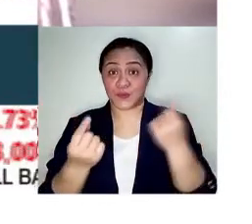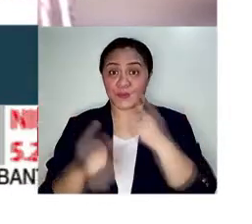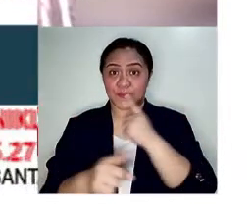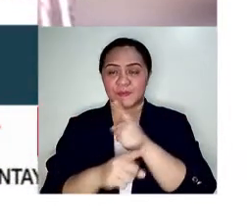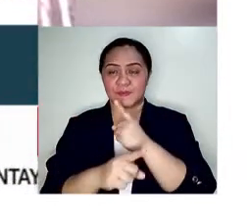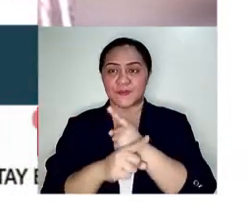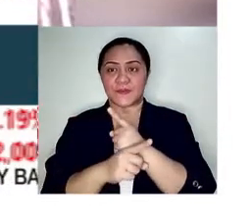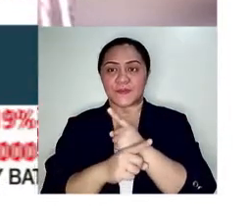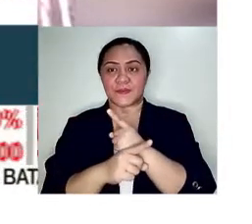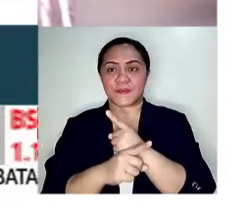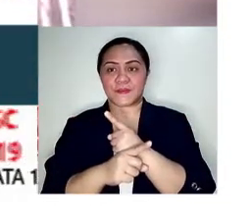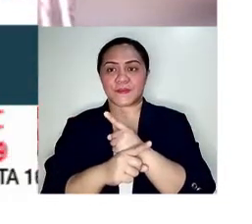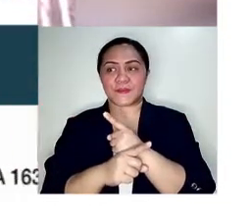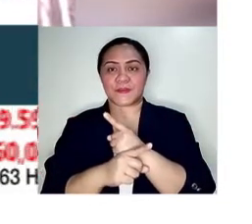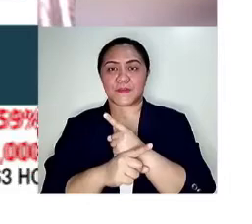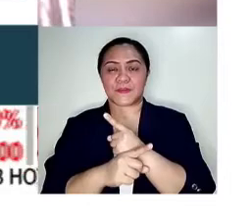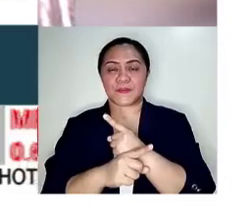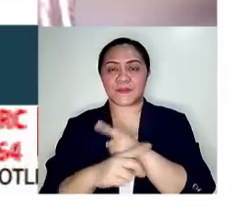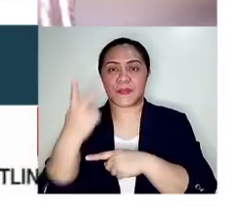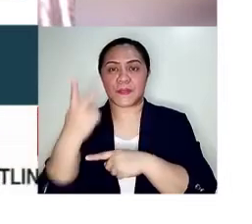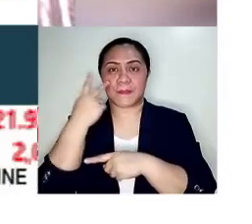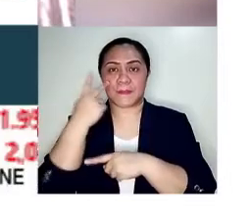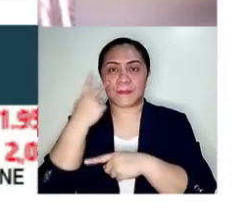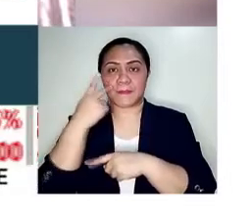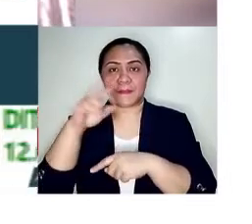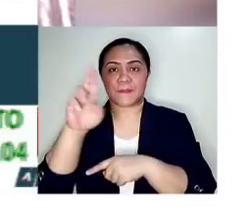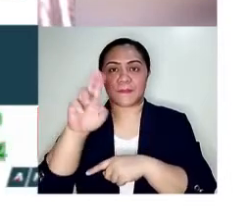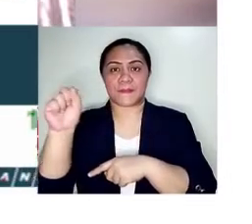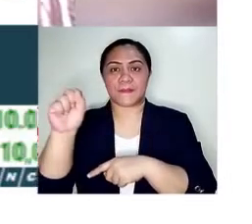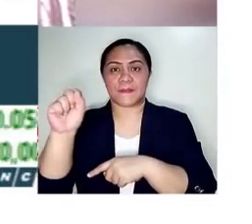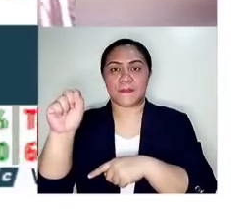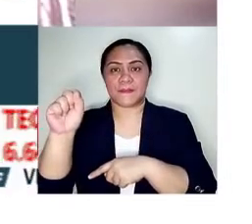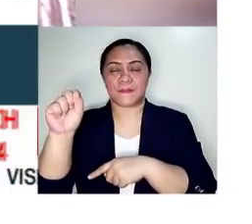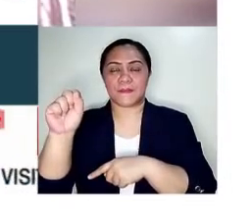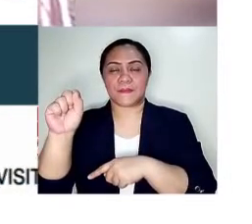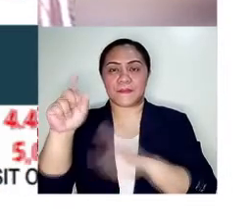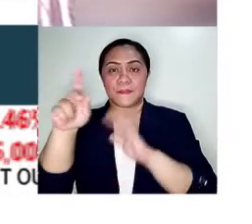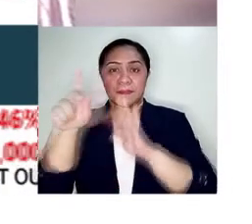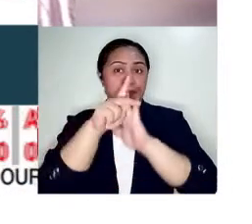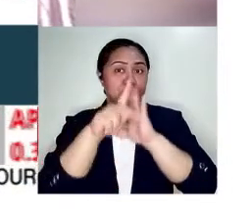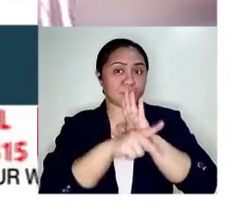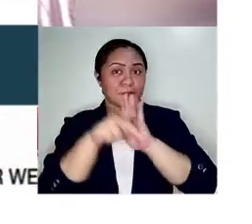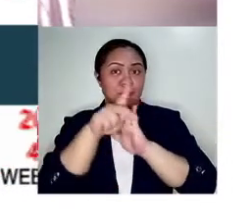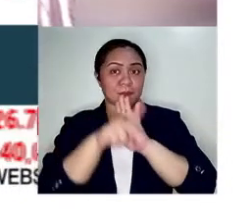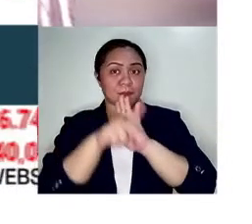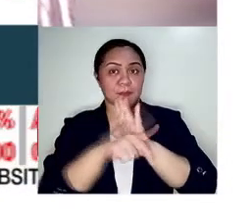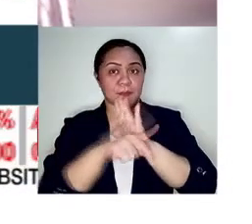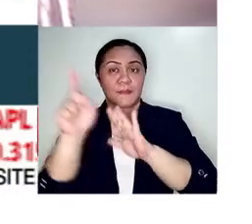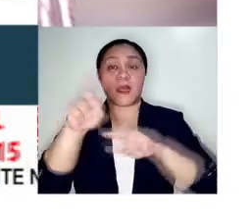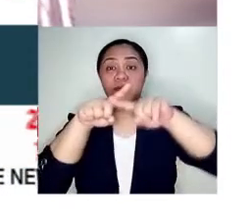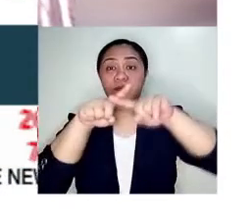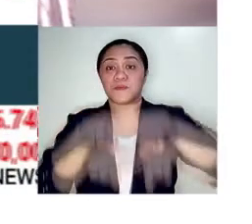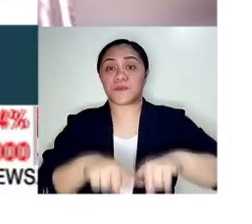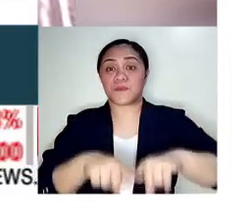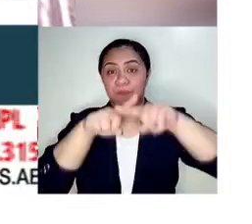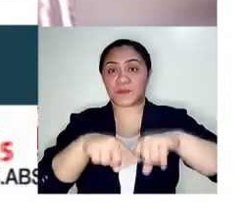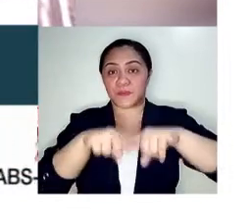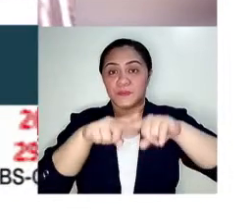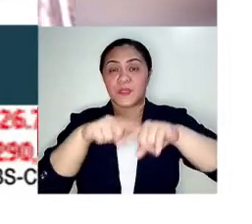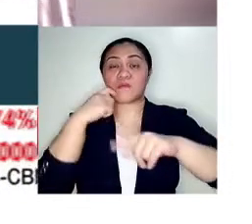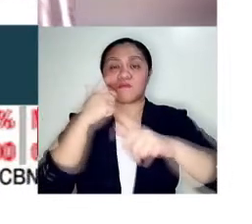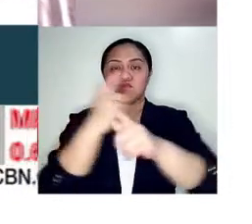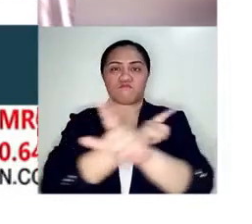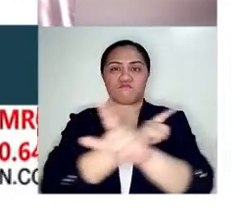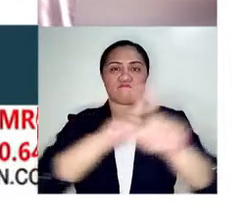least the predictability of U.S. policy was based on, was its support for liberal economic, for